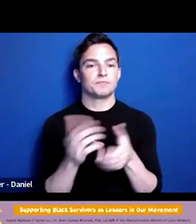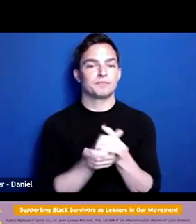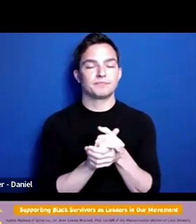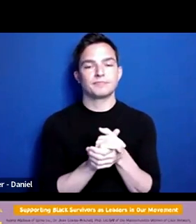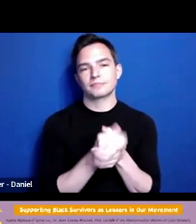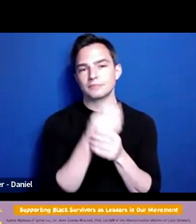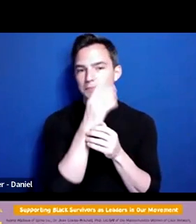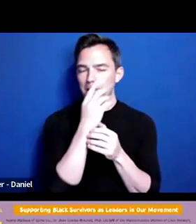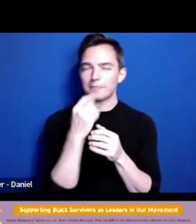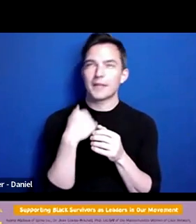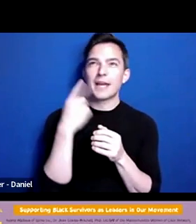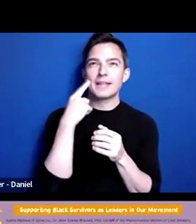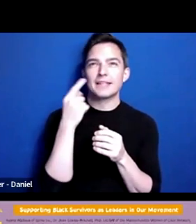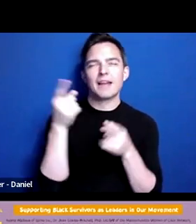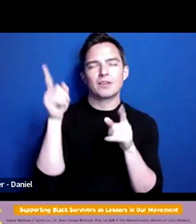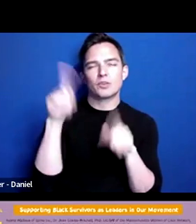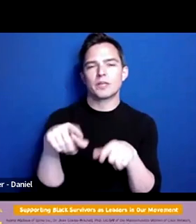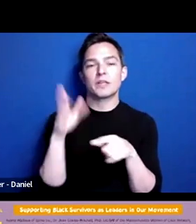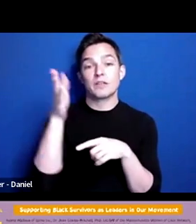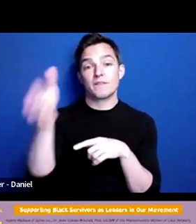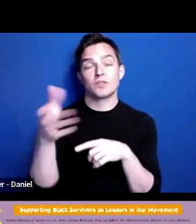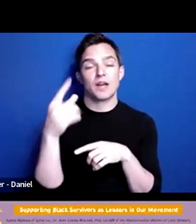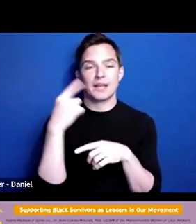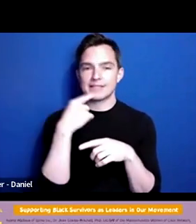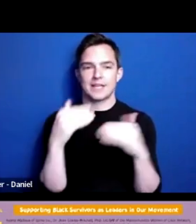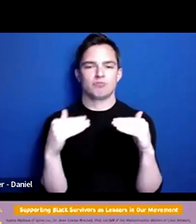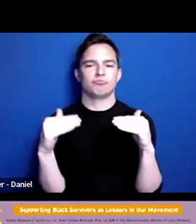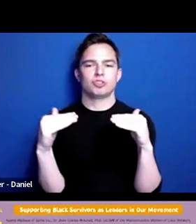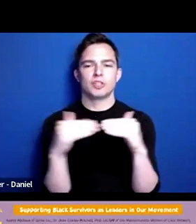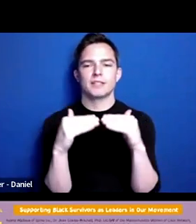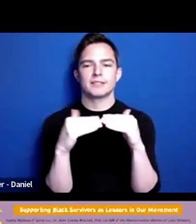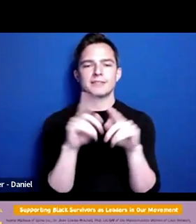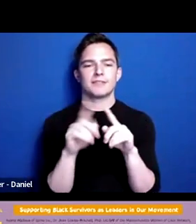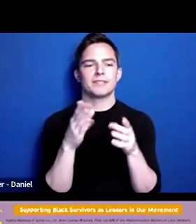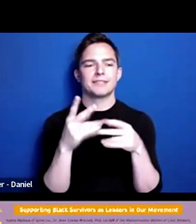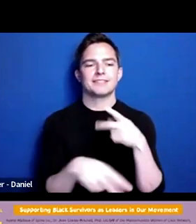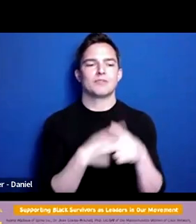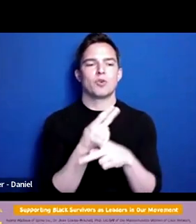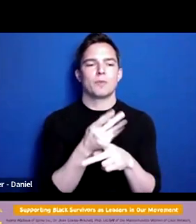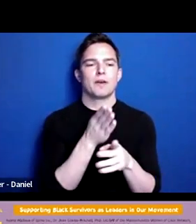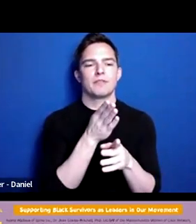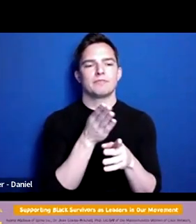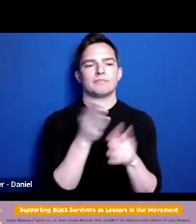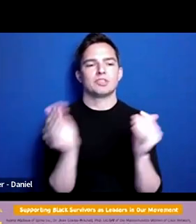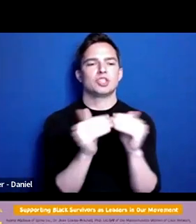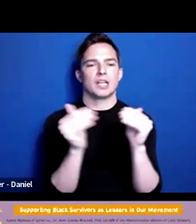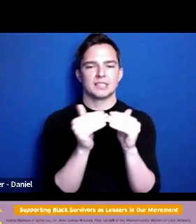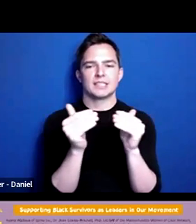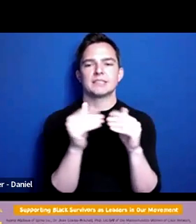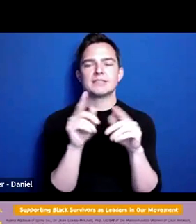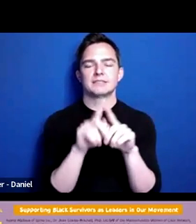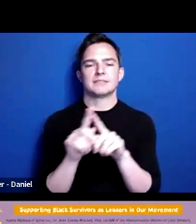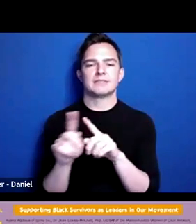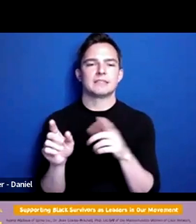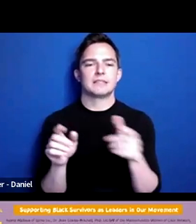I think the future, I agree. I think the future, I would say the justice, like those are different forms of justice. It's not just, putting someone in jail, because I